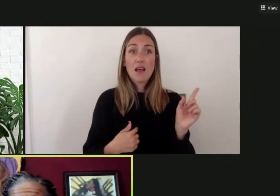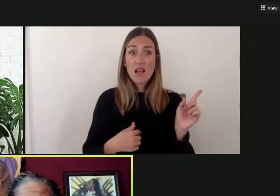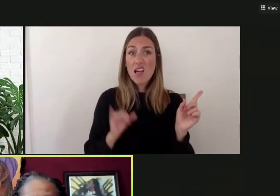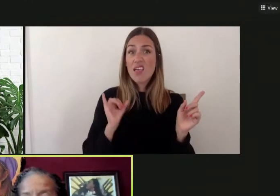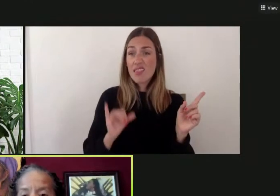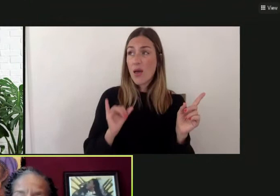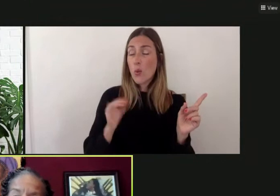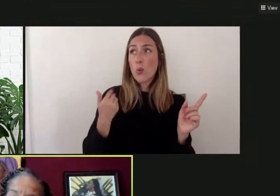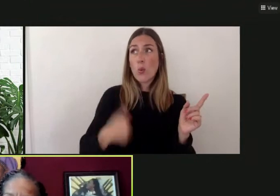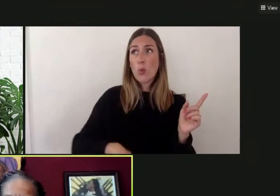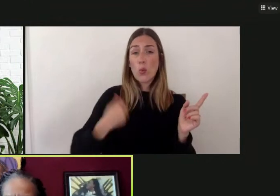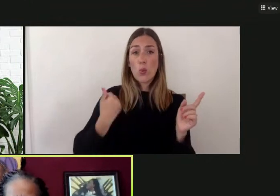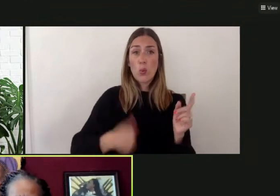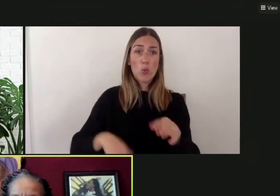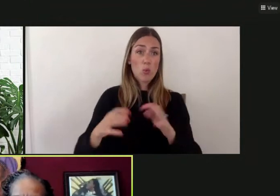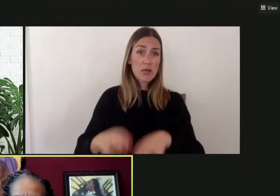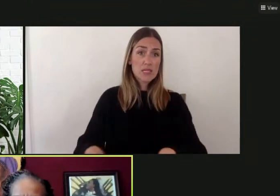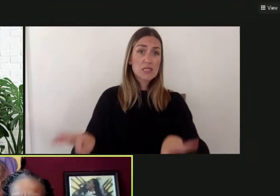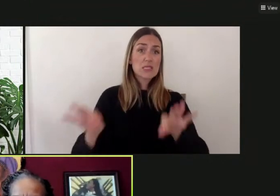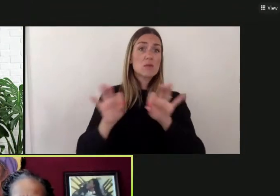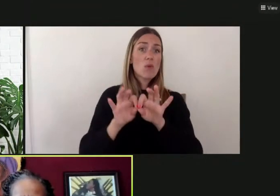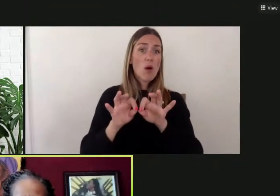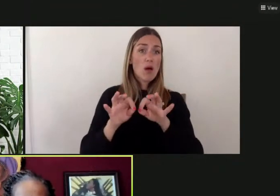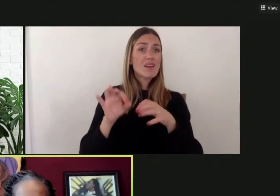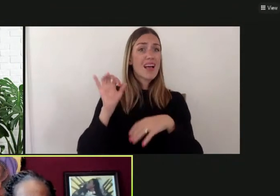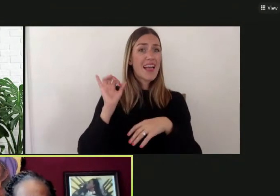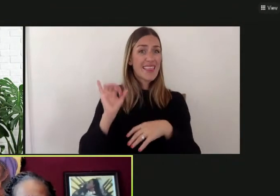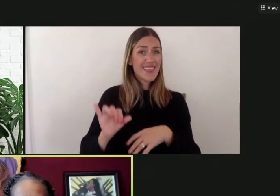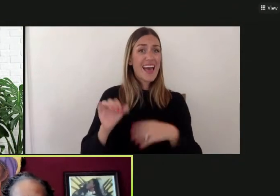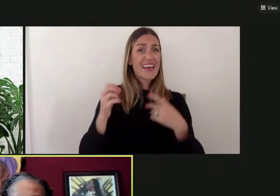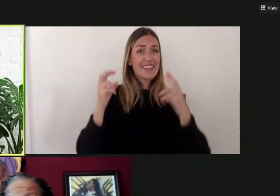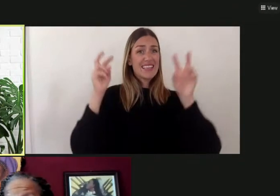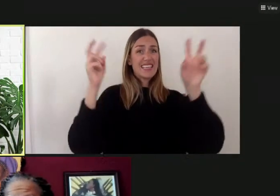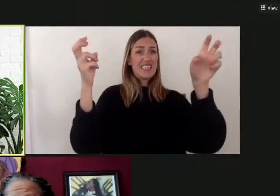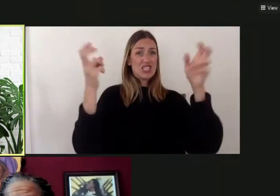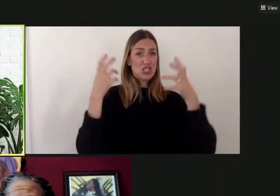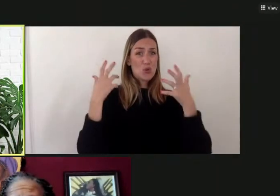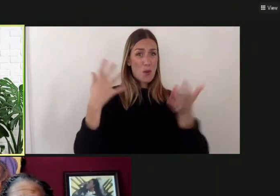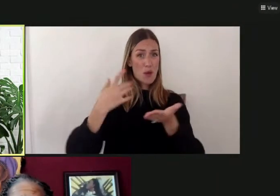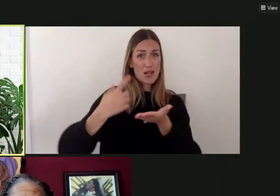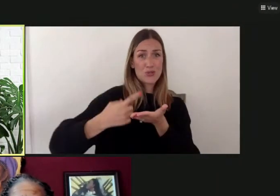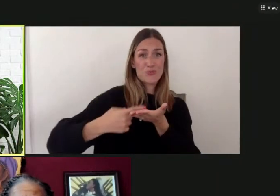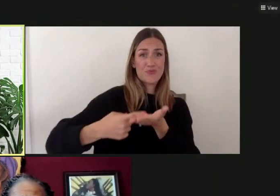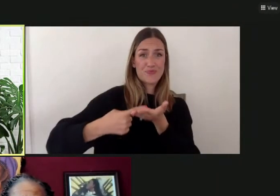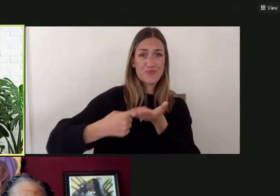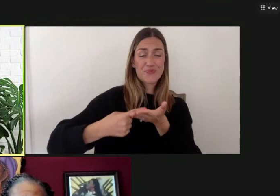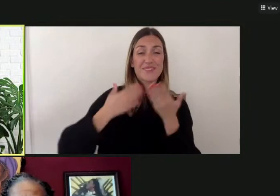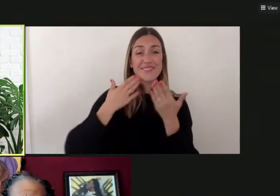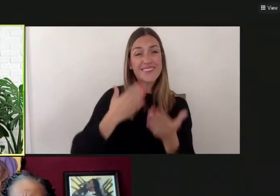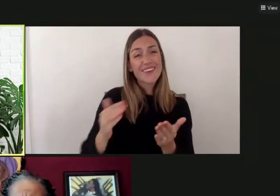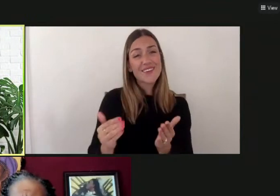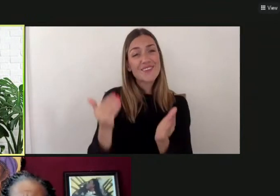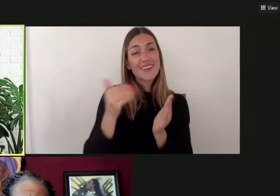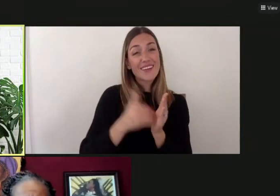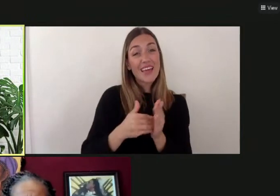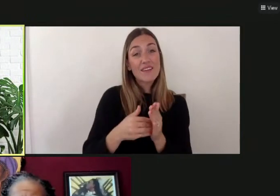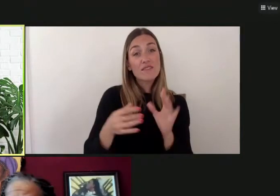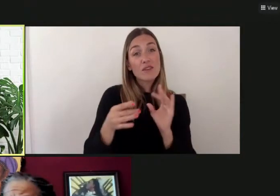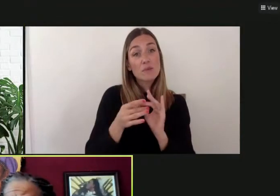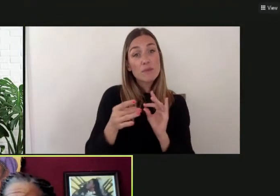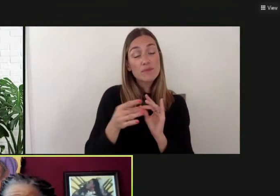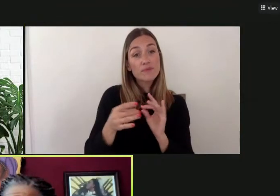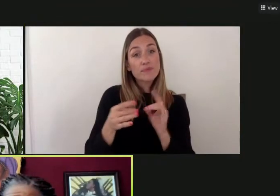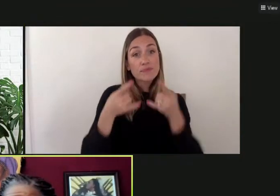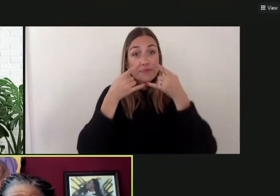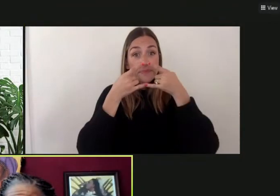really important. And we really want to lift up this quarantine issue. Yes. And thank you again for mentioning about the mask. We're